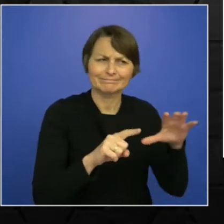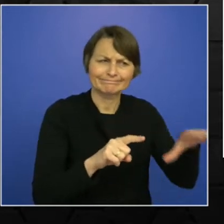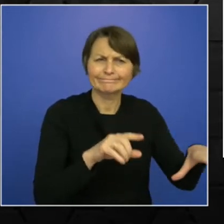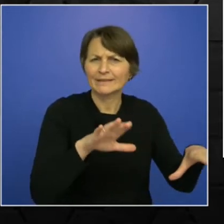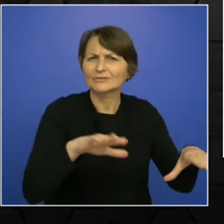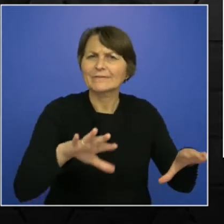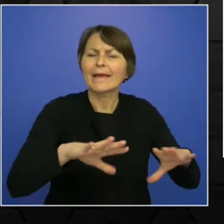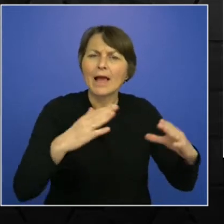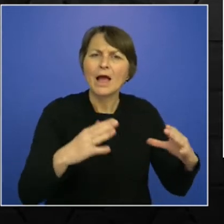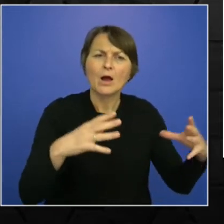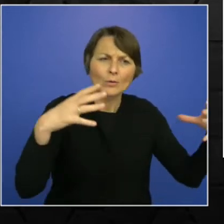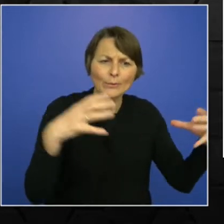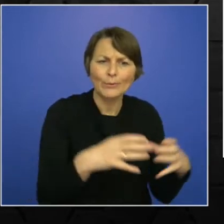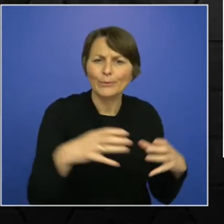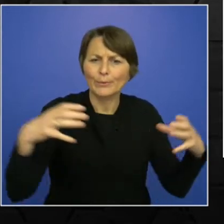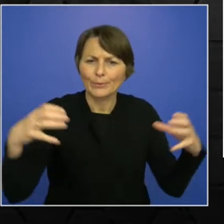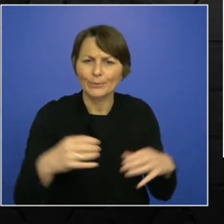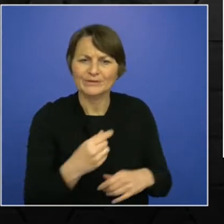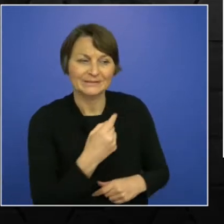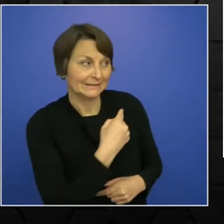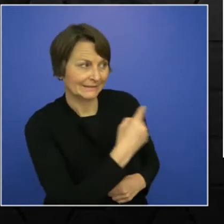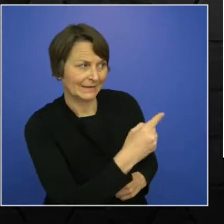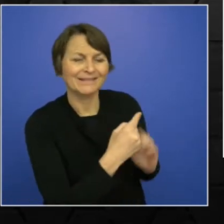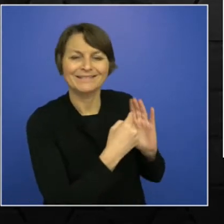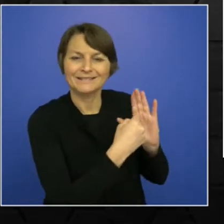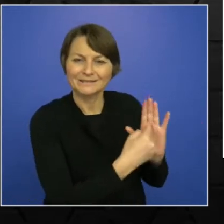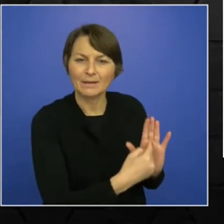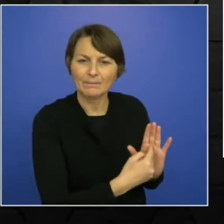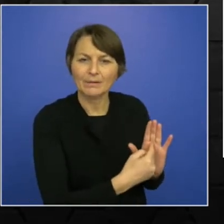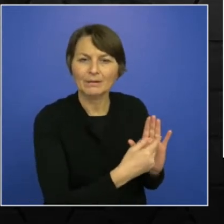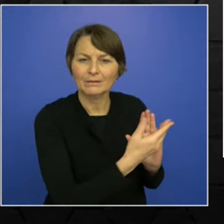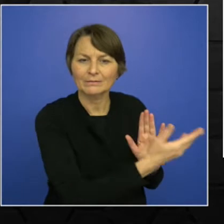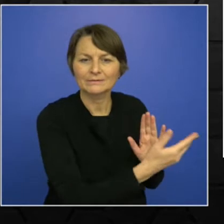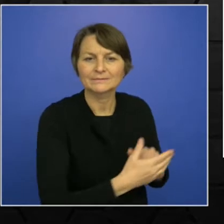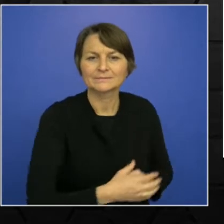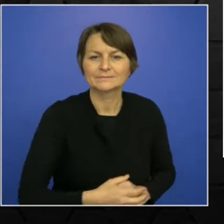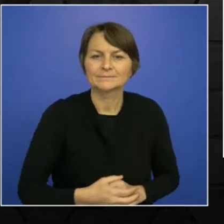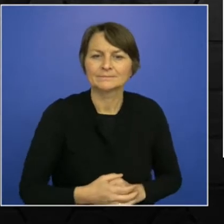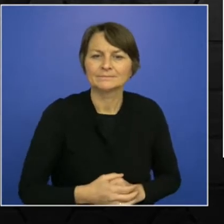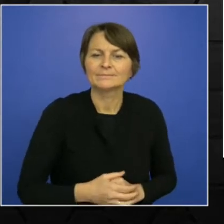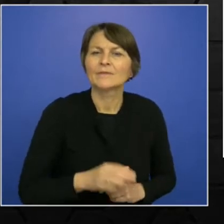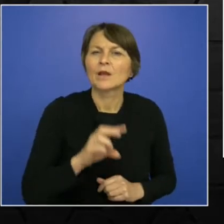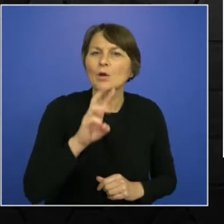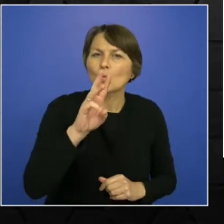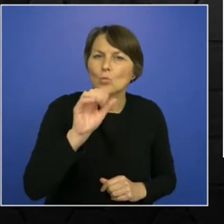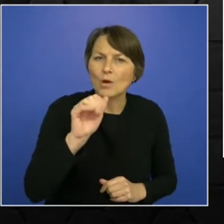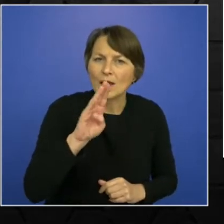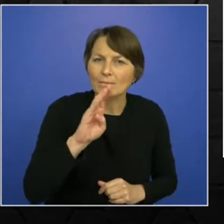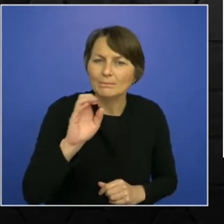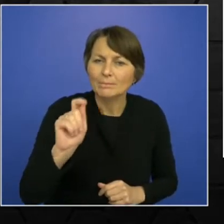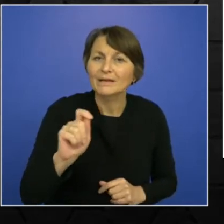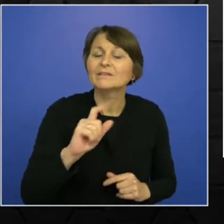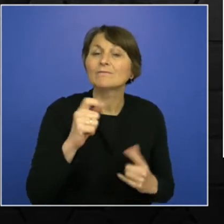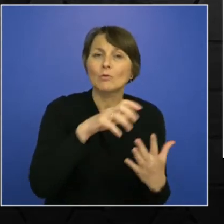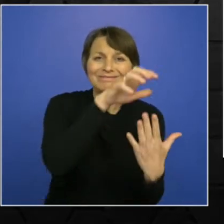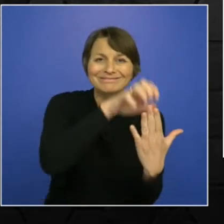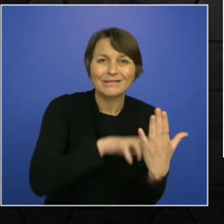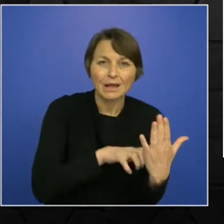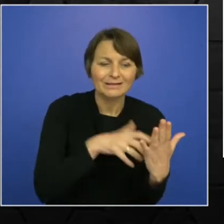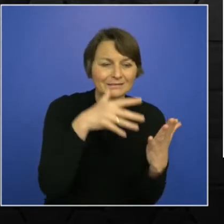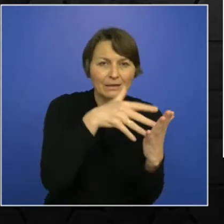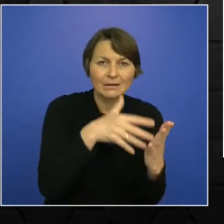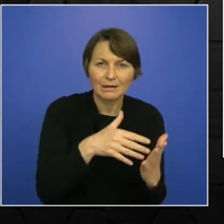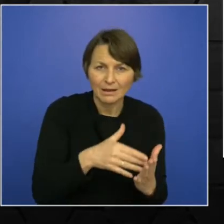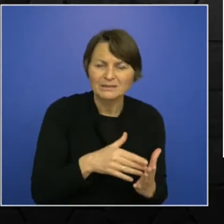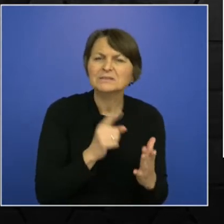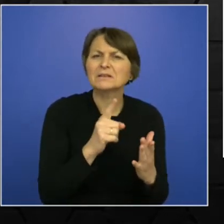then Wappel Wabbit is their text analytics, right? So analyzing text and efficiently doing sentiment analysis,